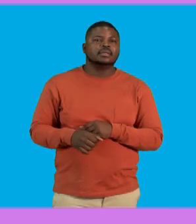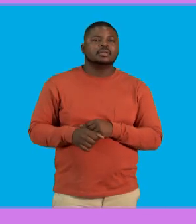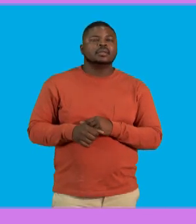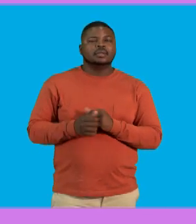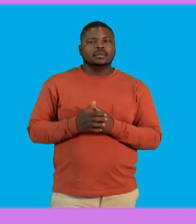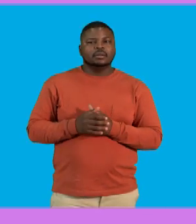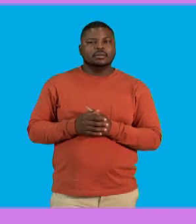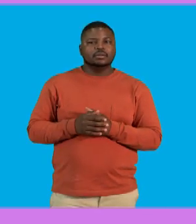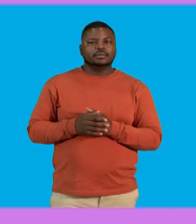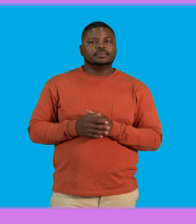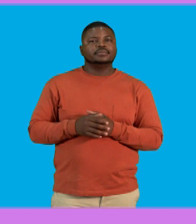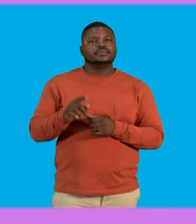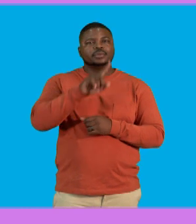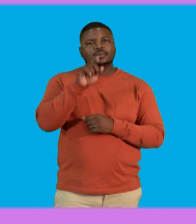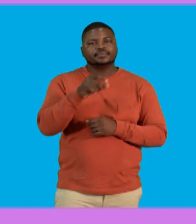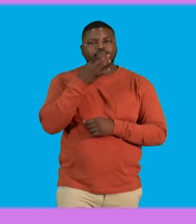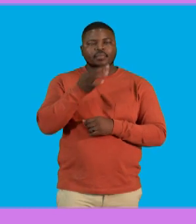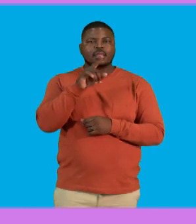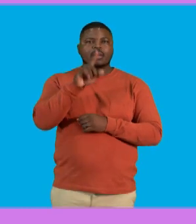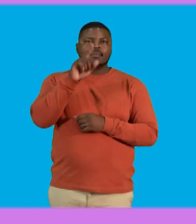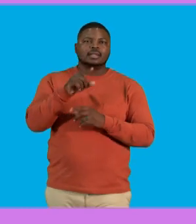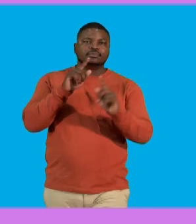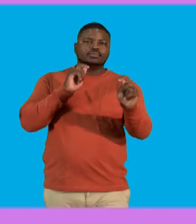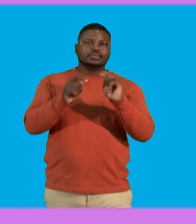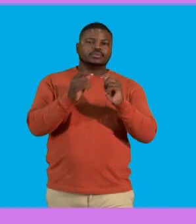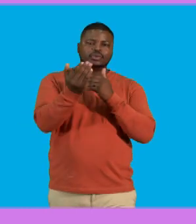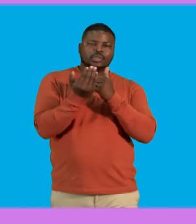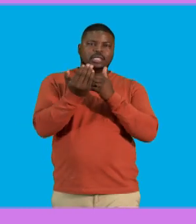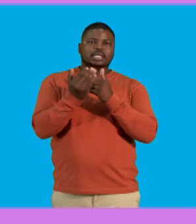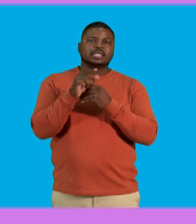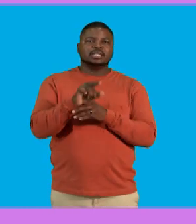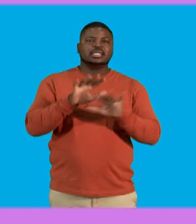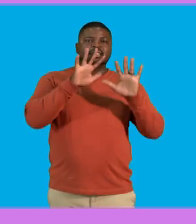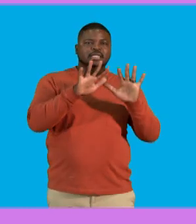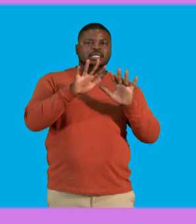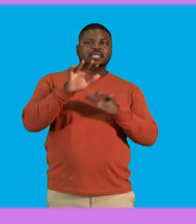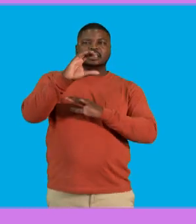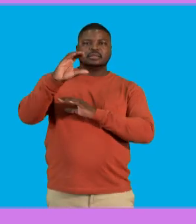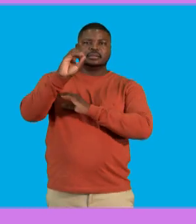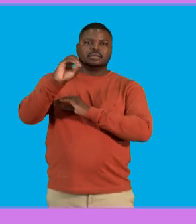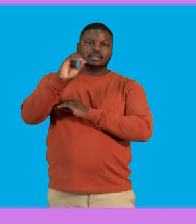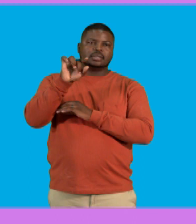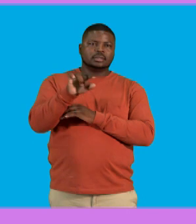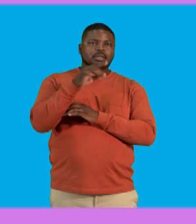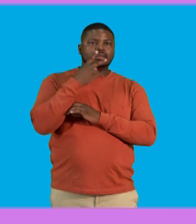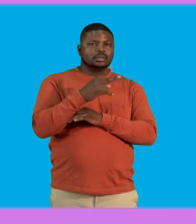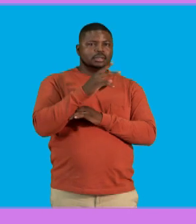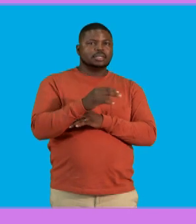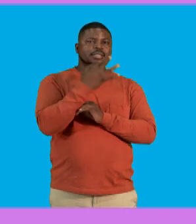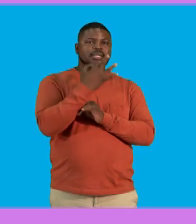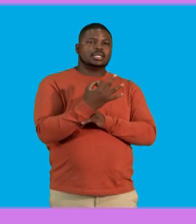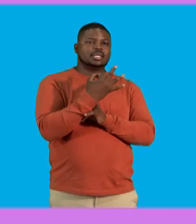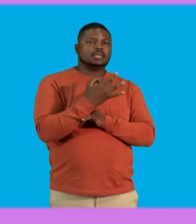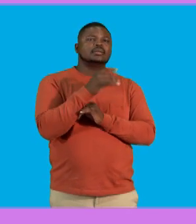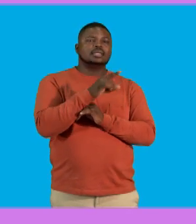35.8 degrees Celsius. The question requires us to round it off to the nearest 10 degrees. Where is our 10? There is our 10. The 3 is the 10.